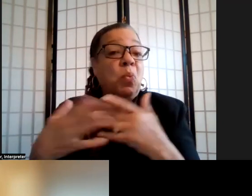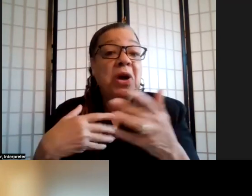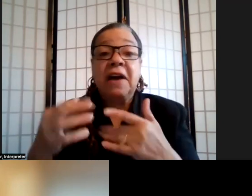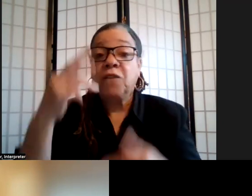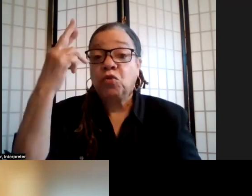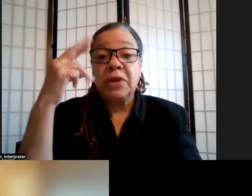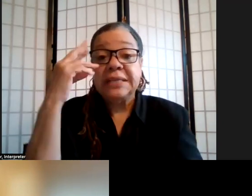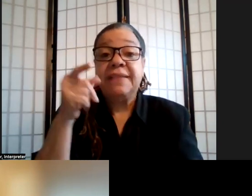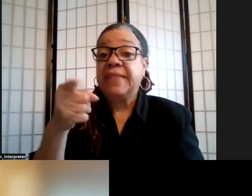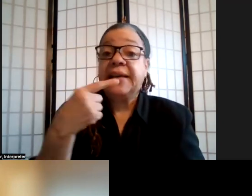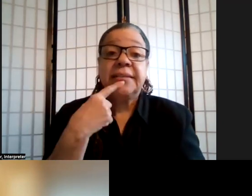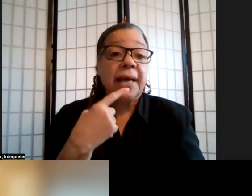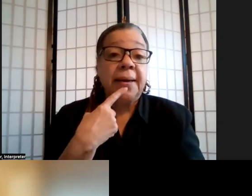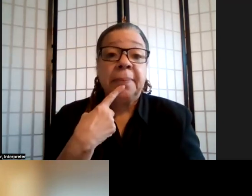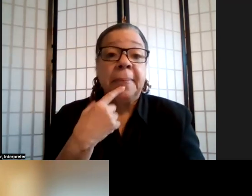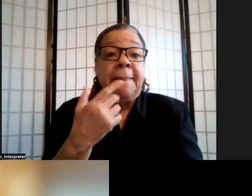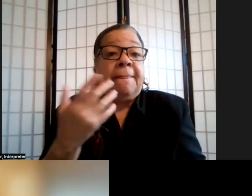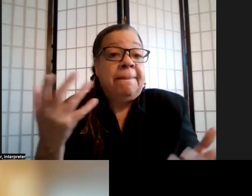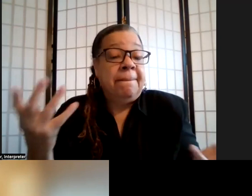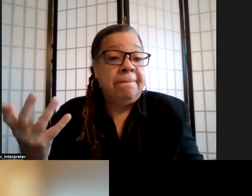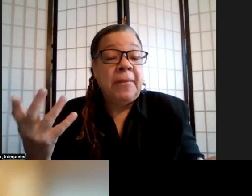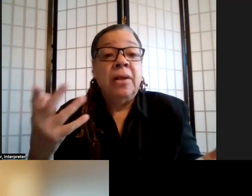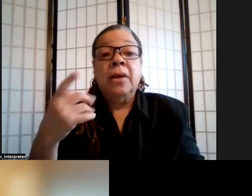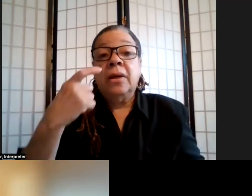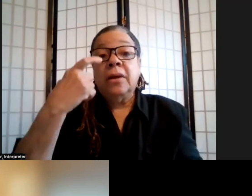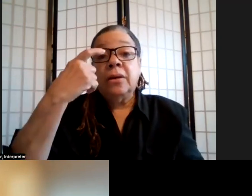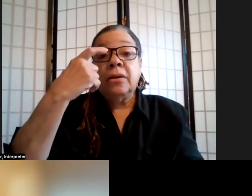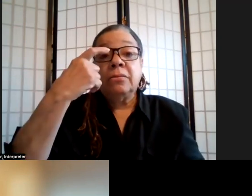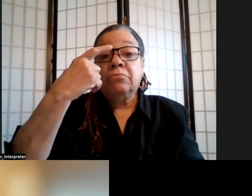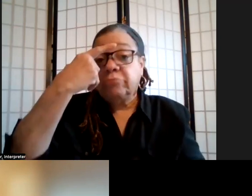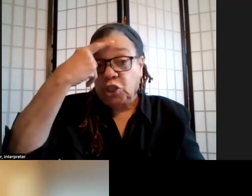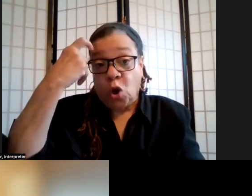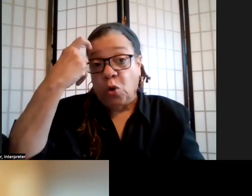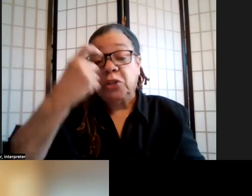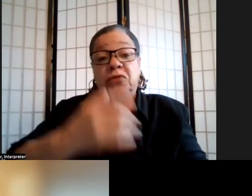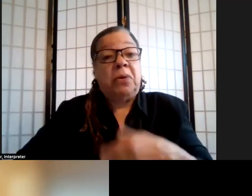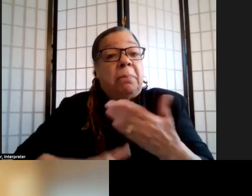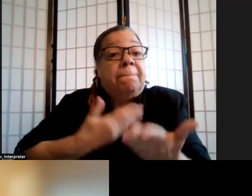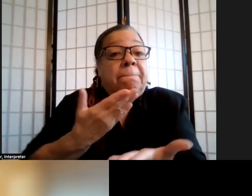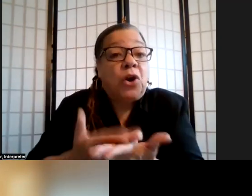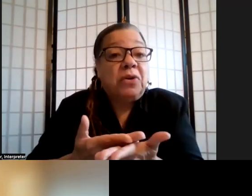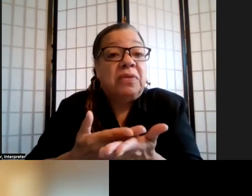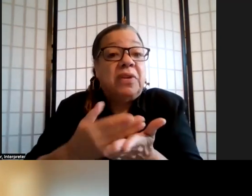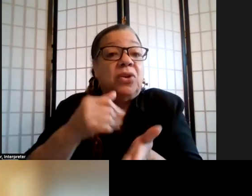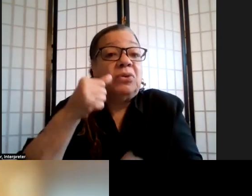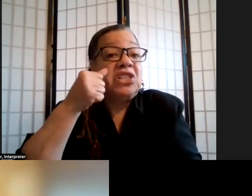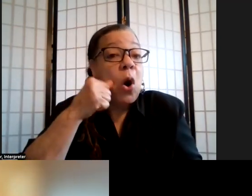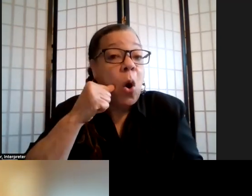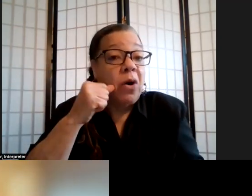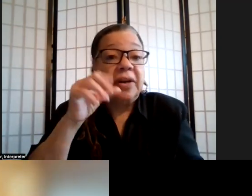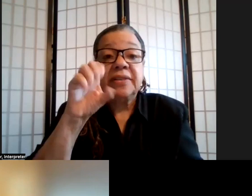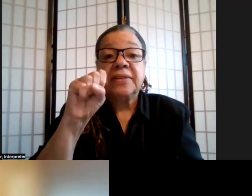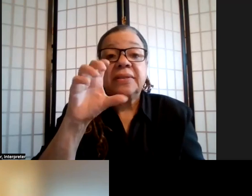they have scars from burns. And so because of